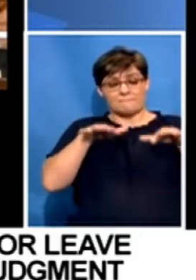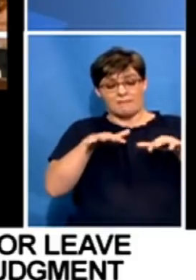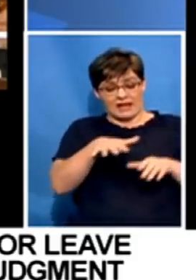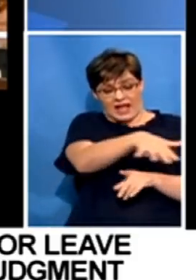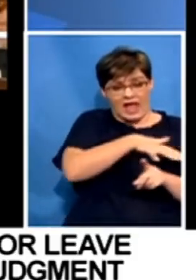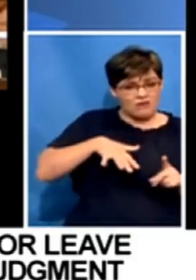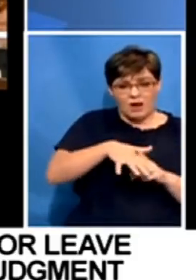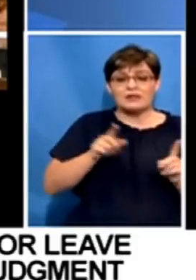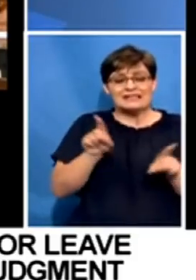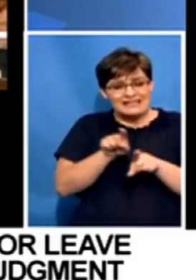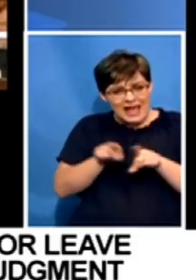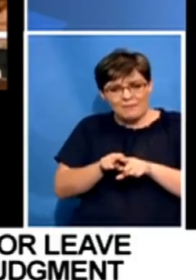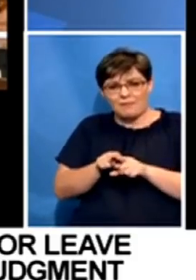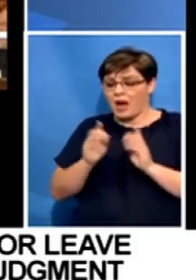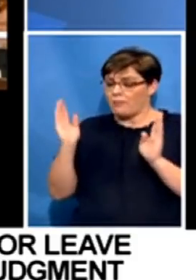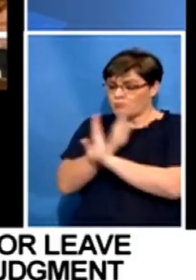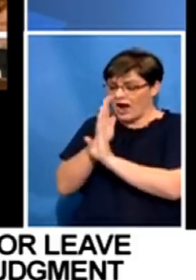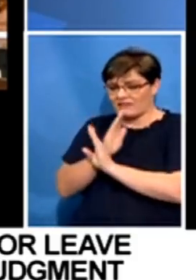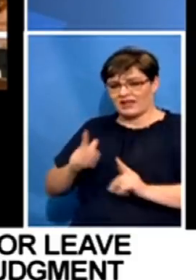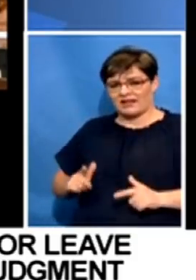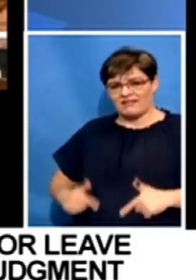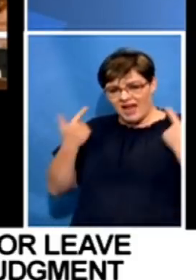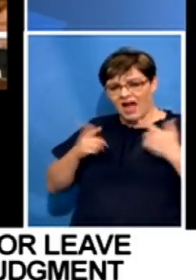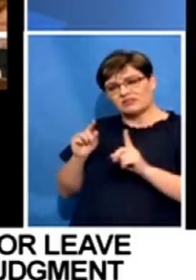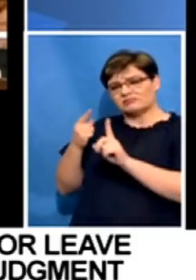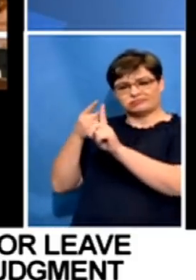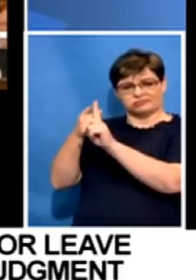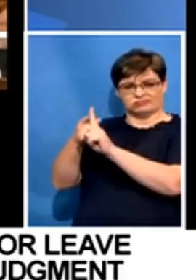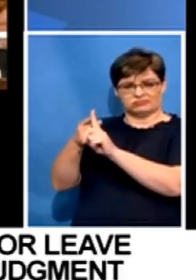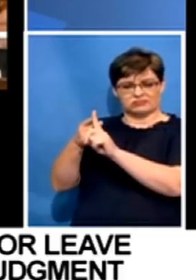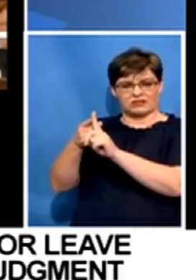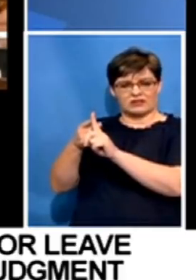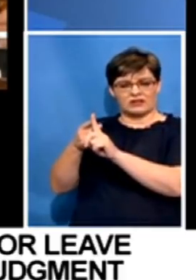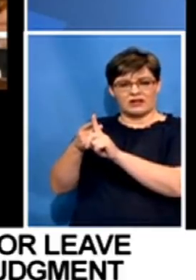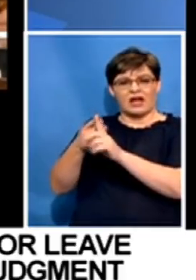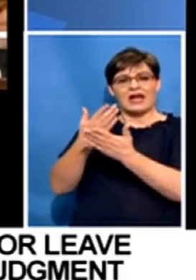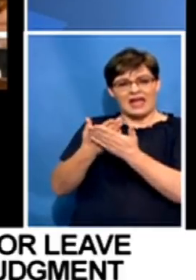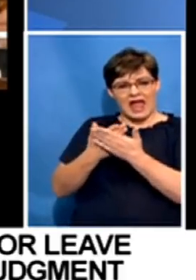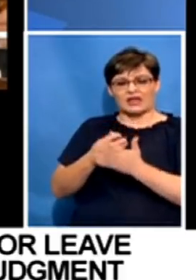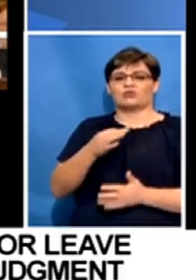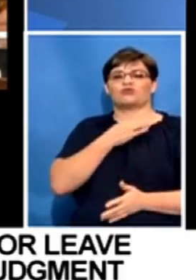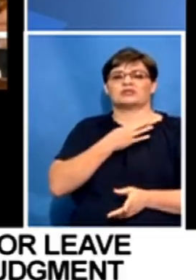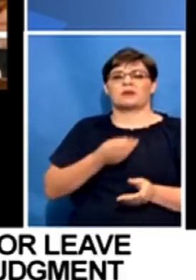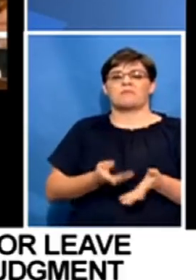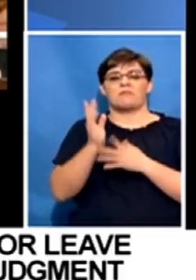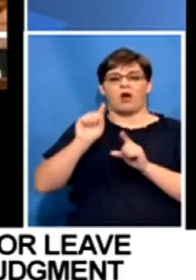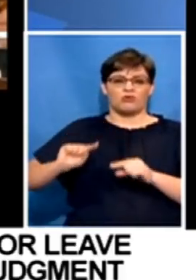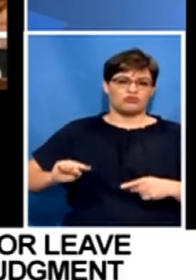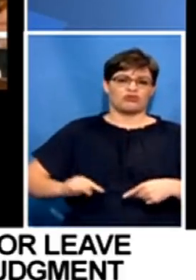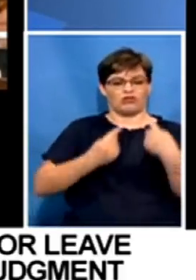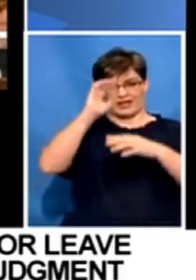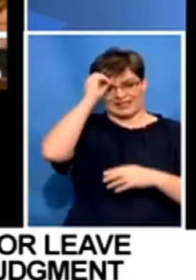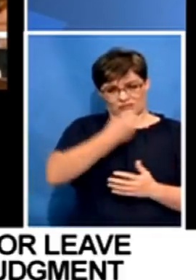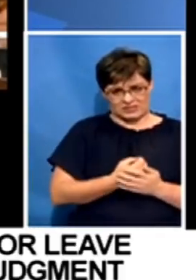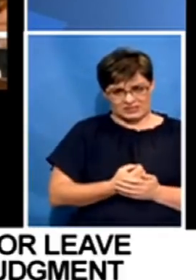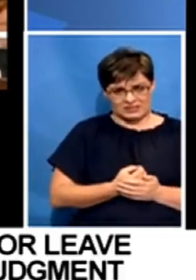private ambitions, they may compromise or run the risk of a conflict of interest between the matters of government and